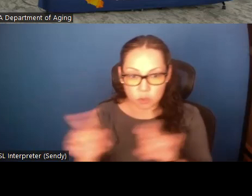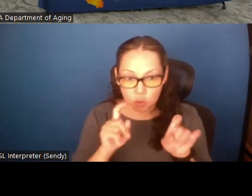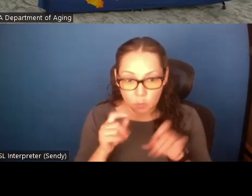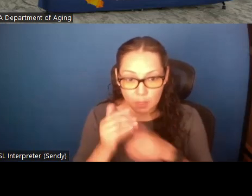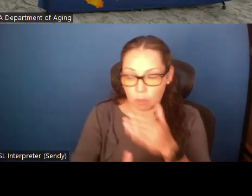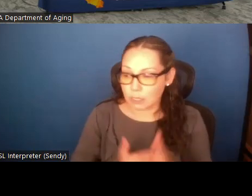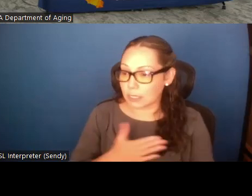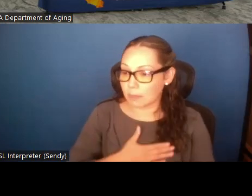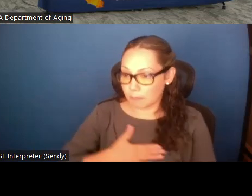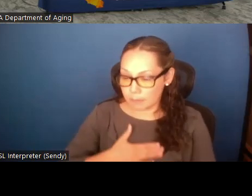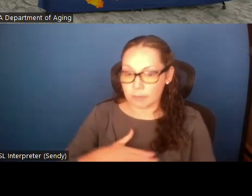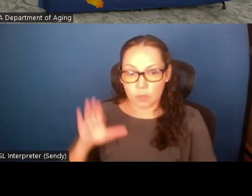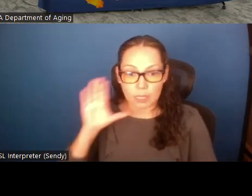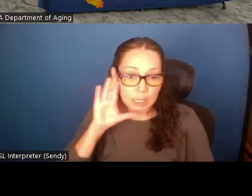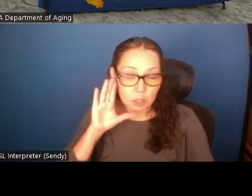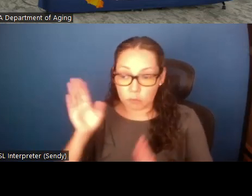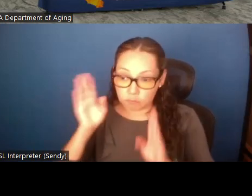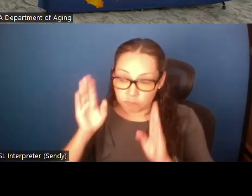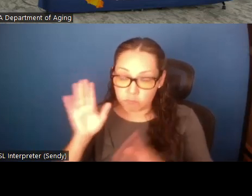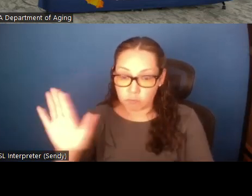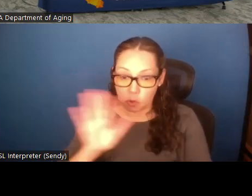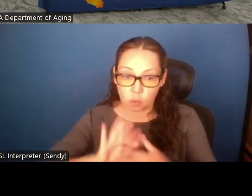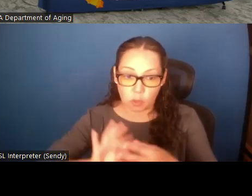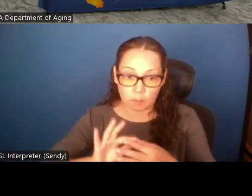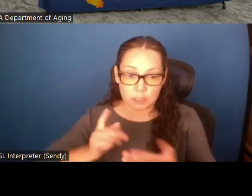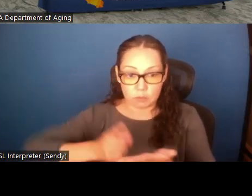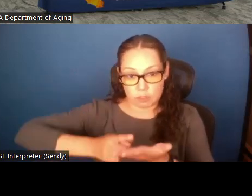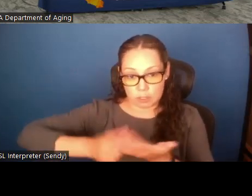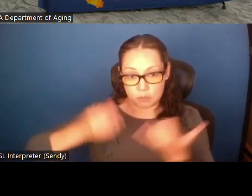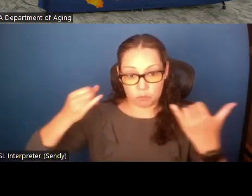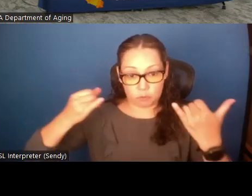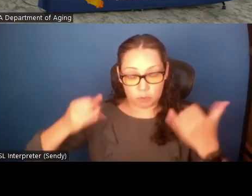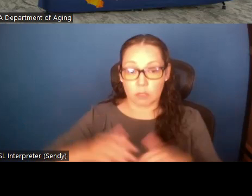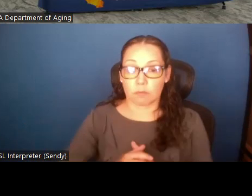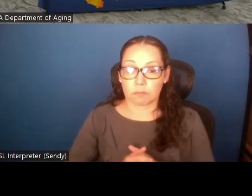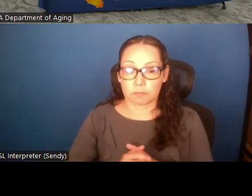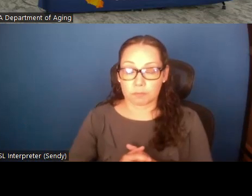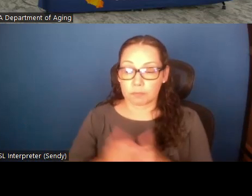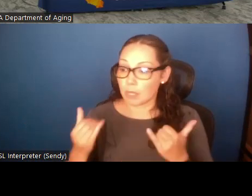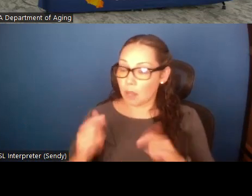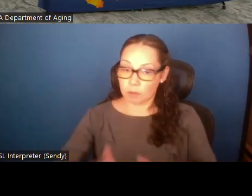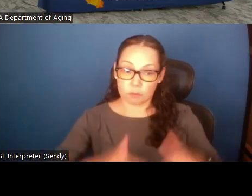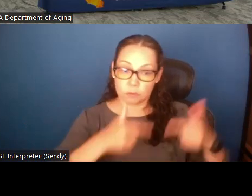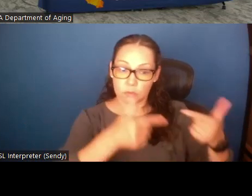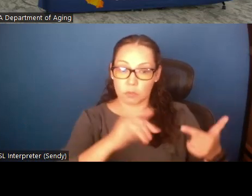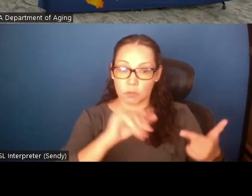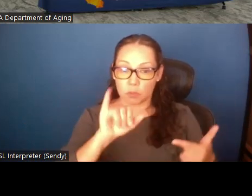your comments verbally in the discussion today. And with that, I'm going to turn it over to Juliet.